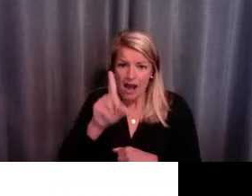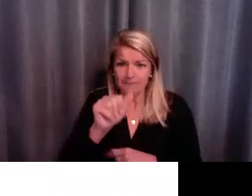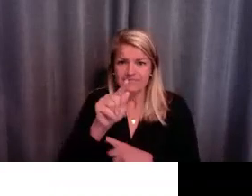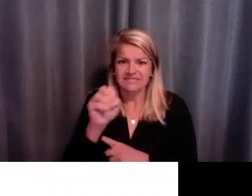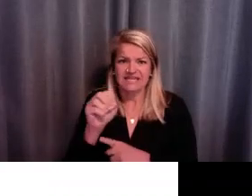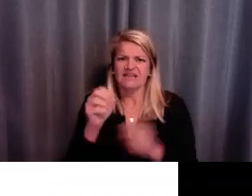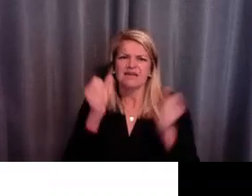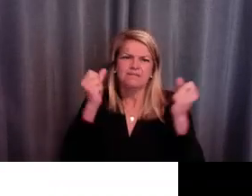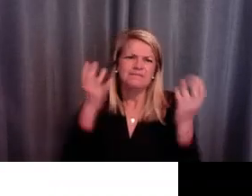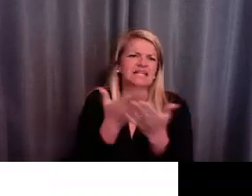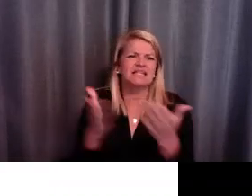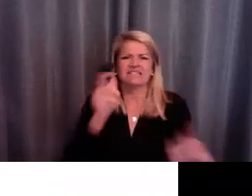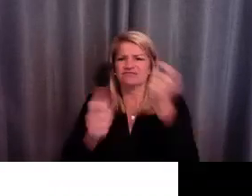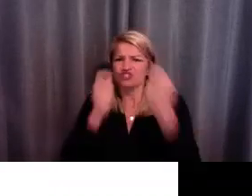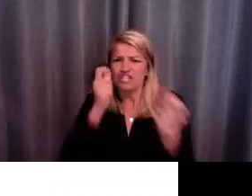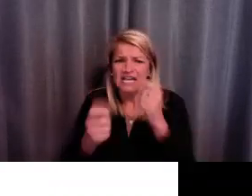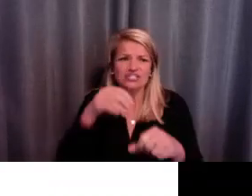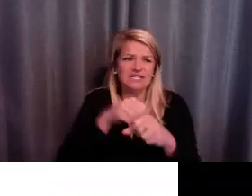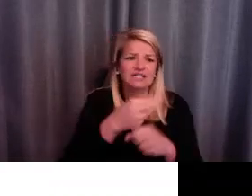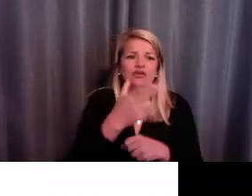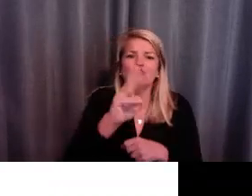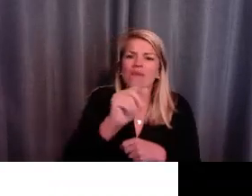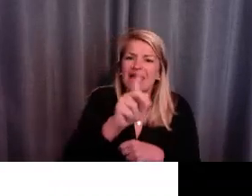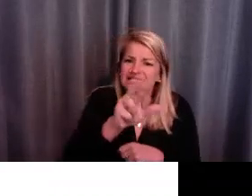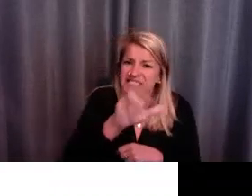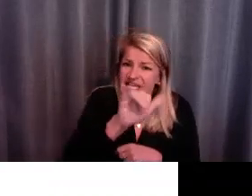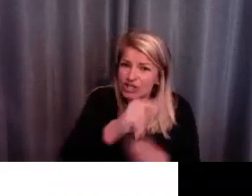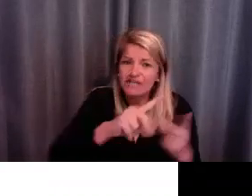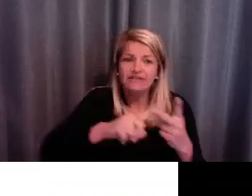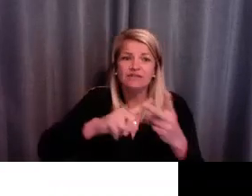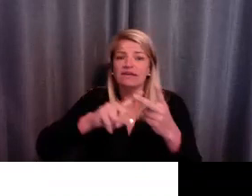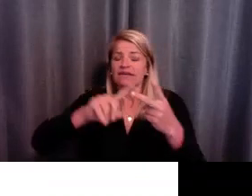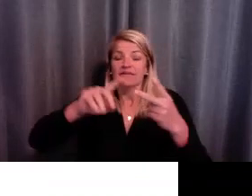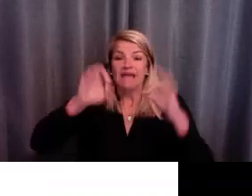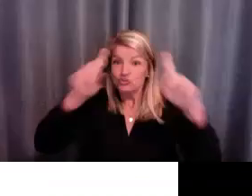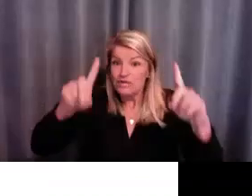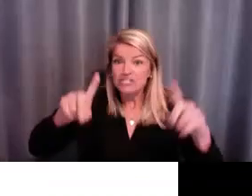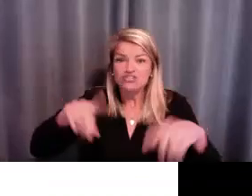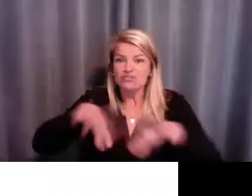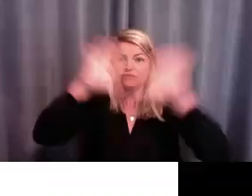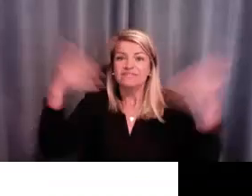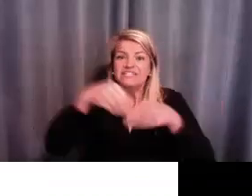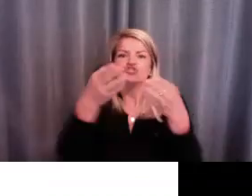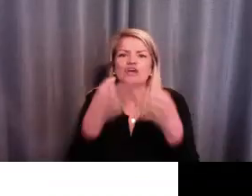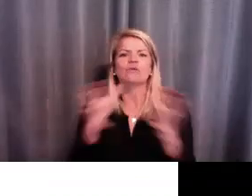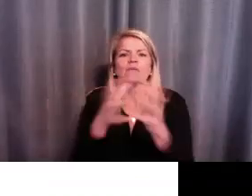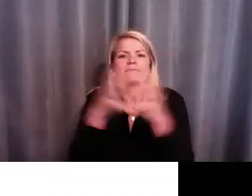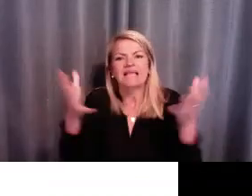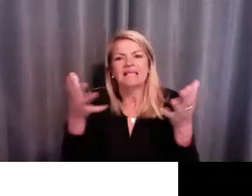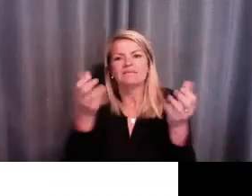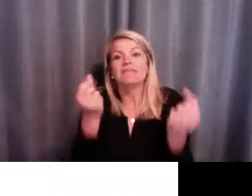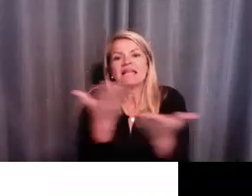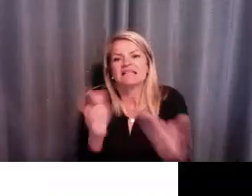in the humanitarian world, in the world of the education, and in the world in general. So we would like to